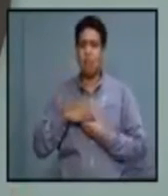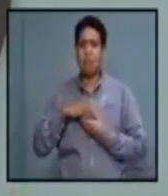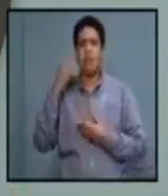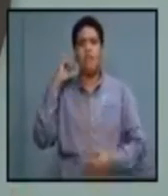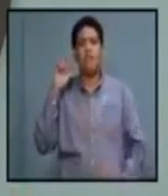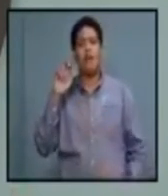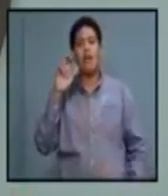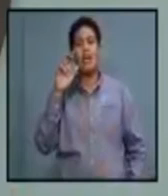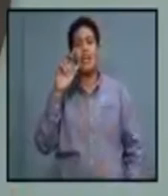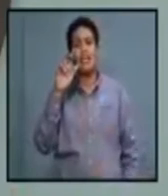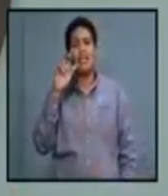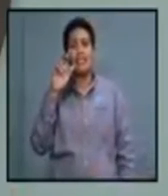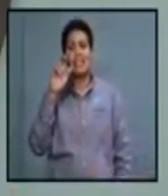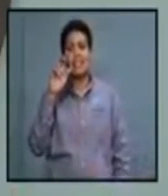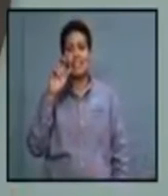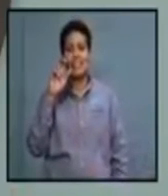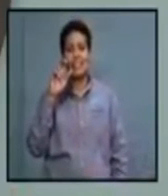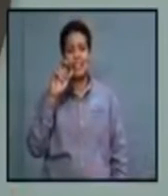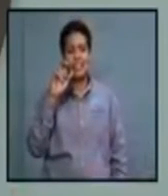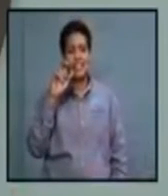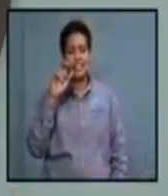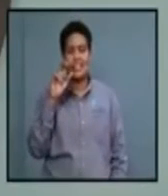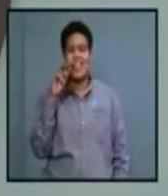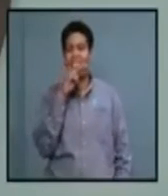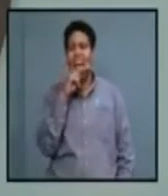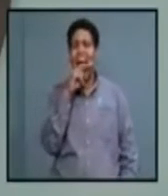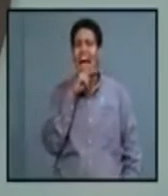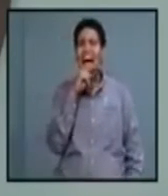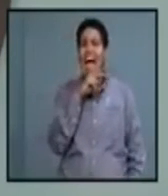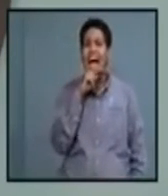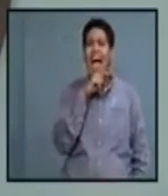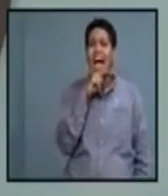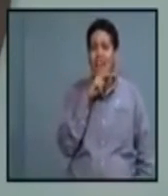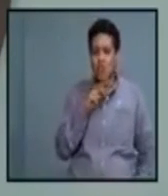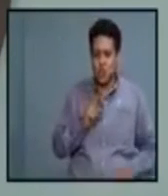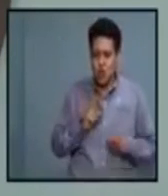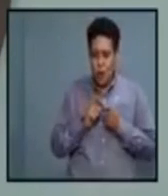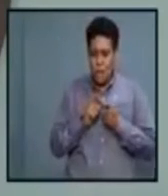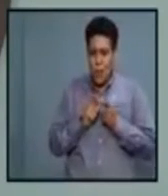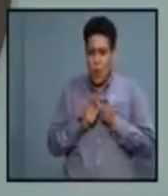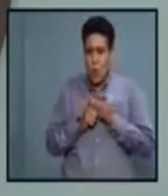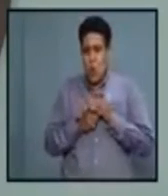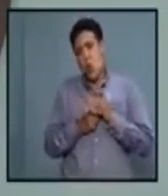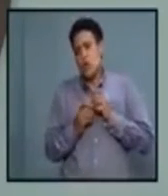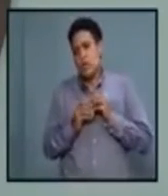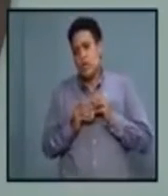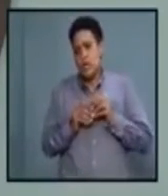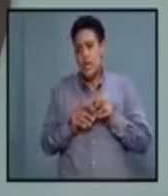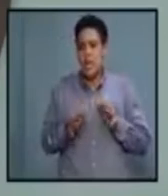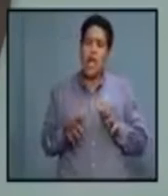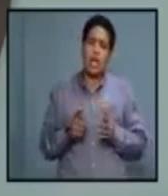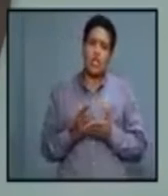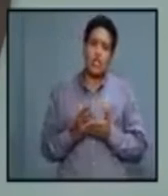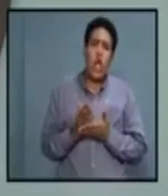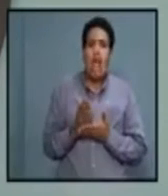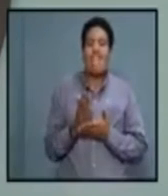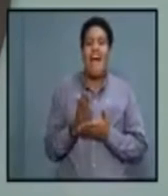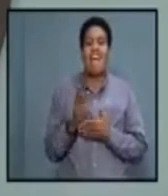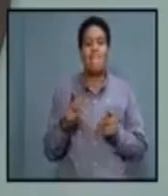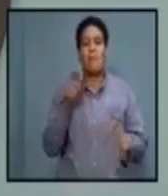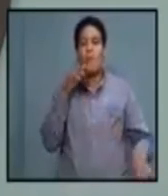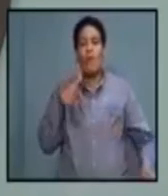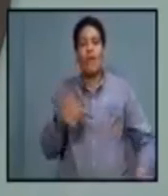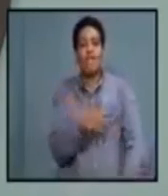the, you know, the virus to mutate and survive. And